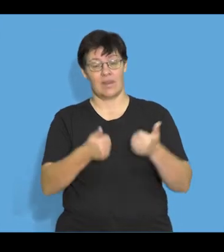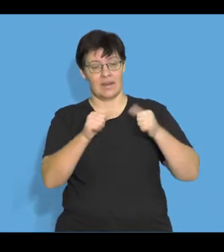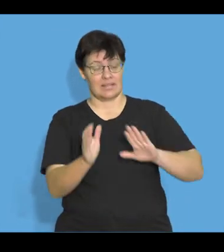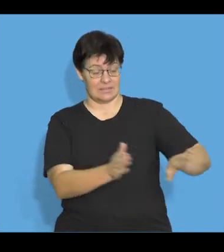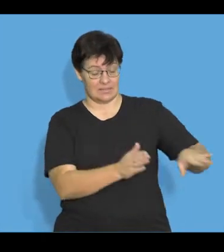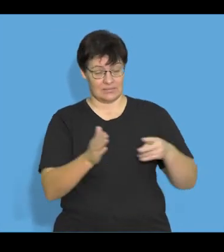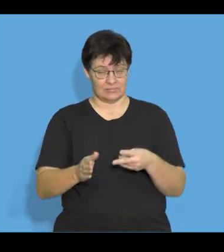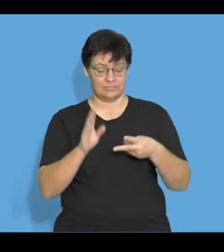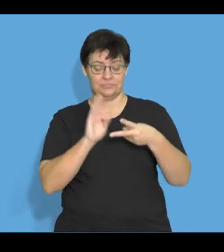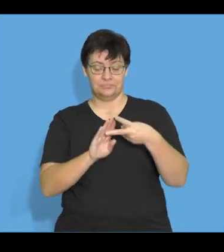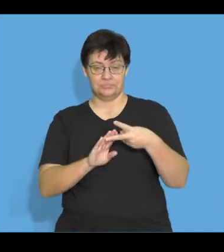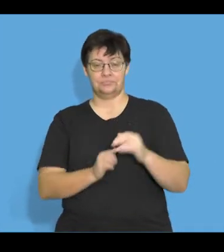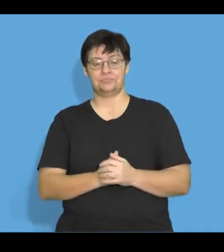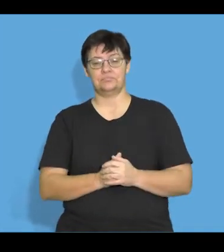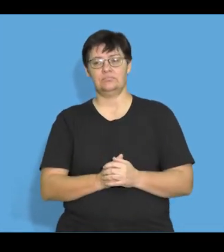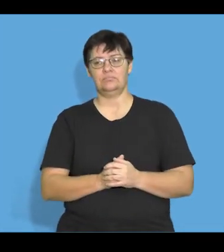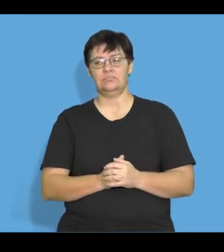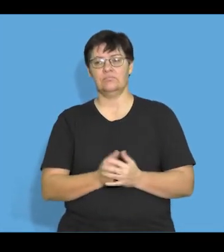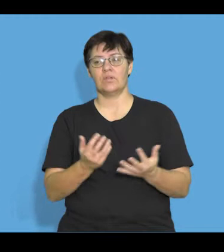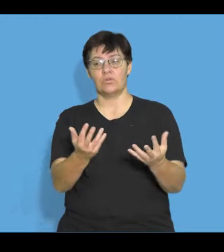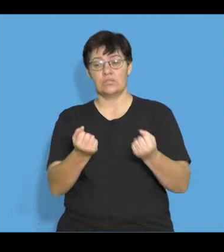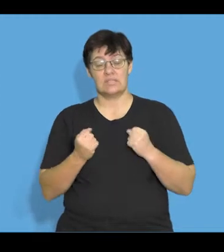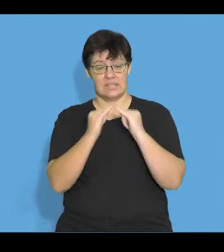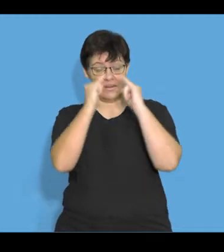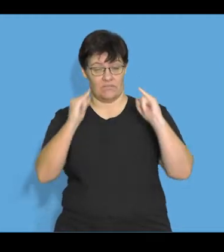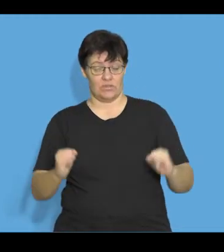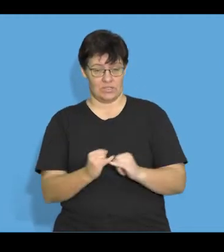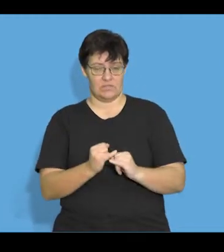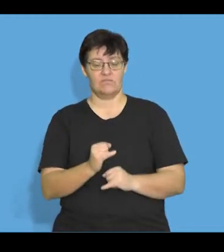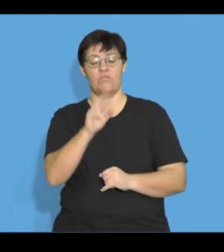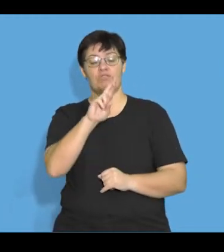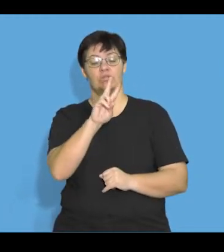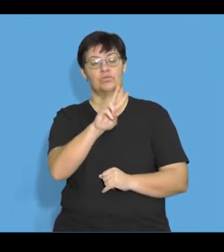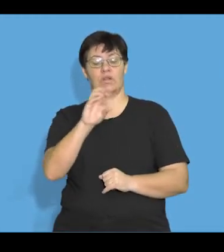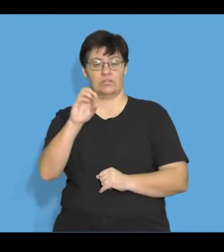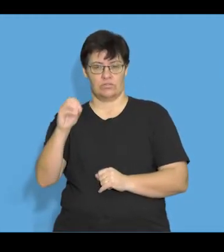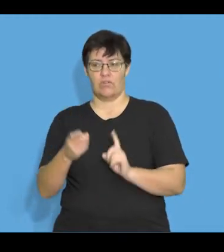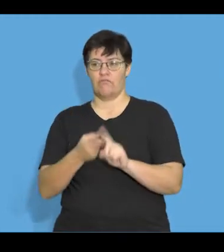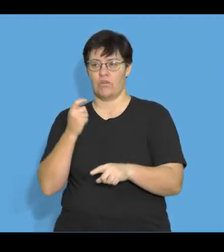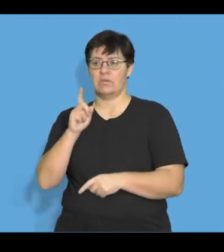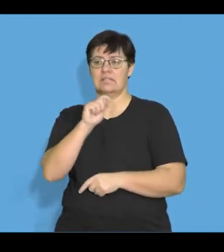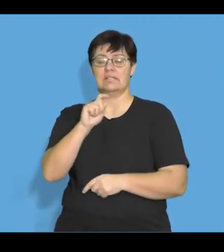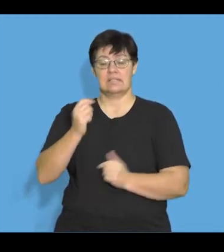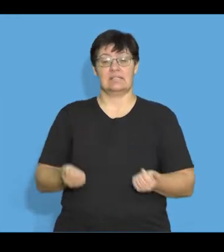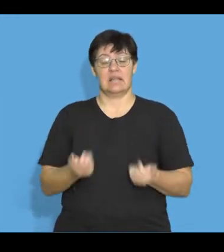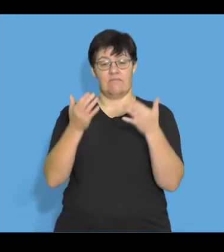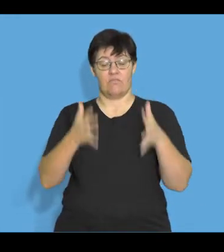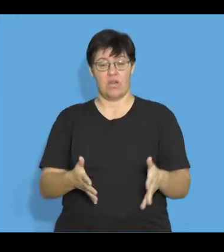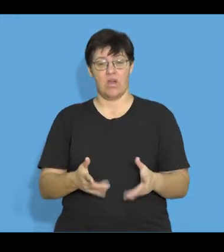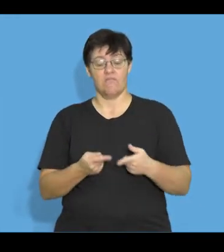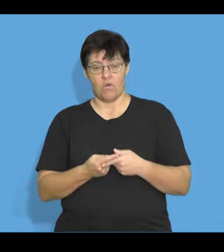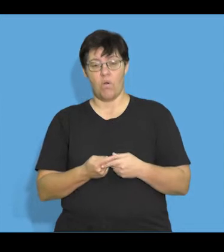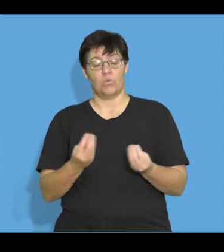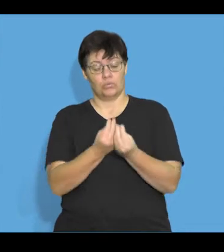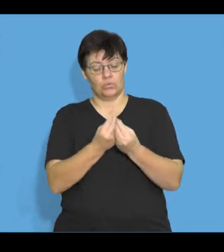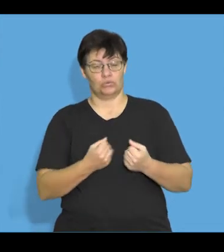It says here, received an invoice for 200 Rand from TT Deliverers for the transport of goods